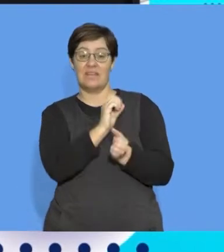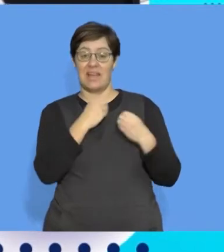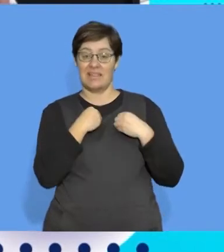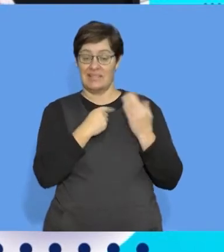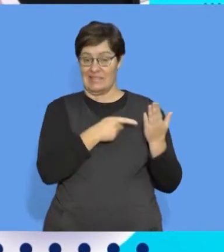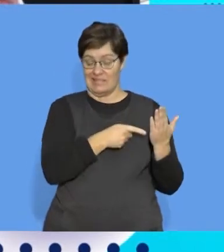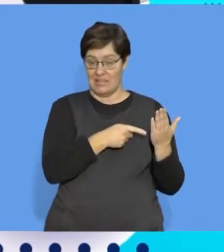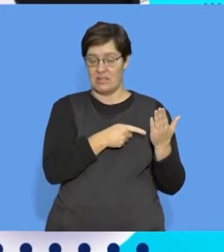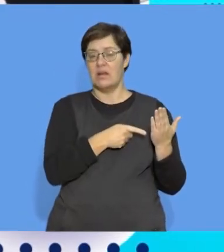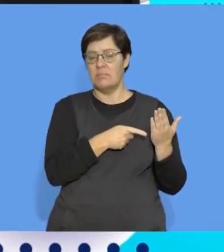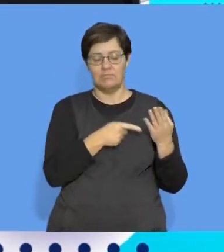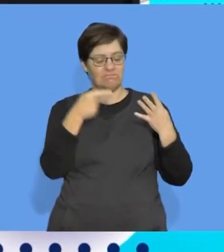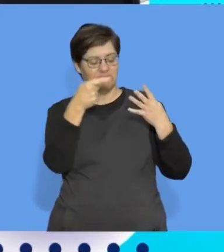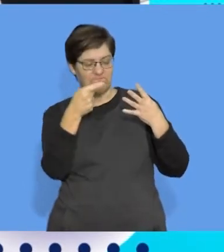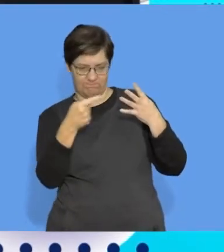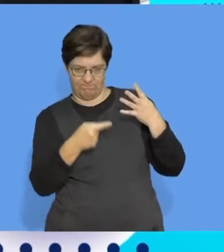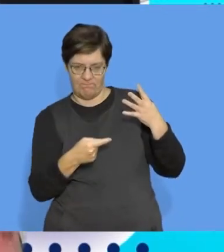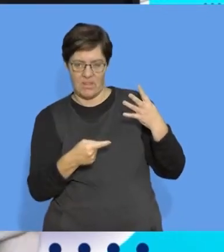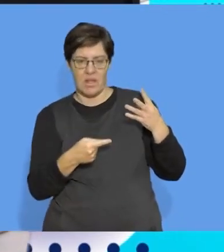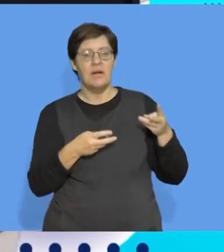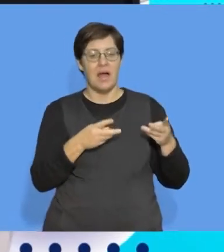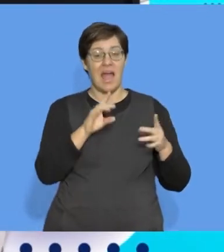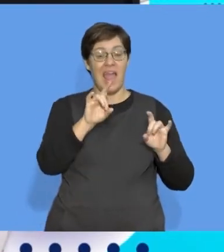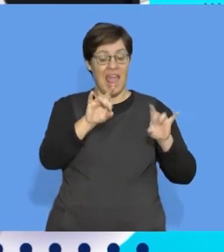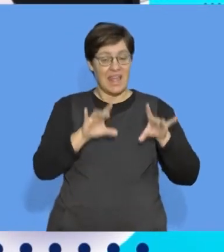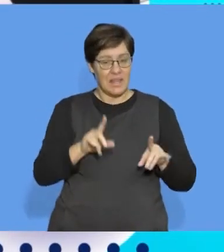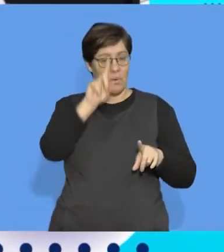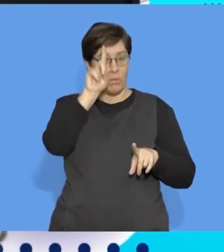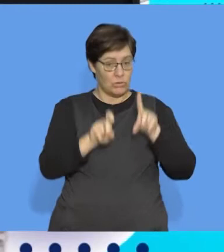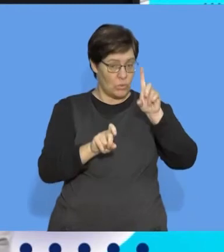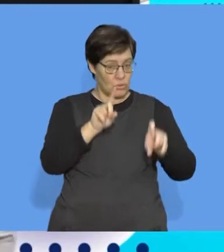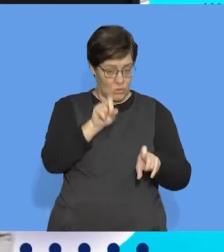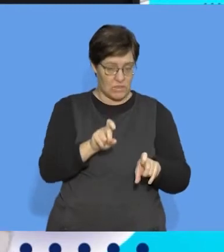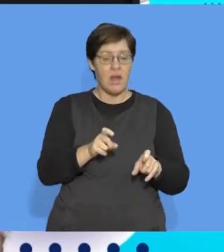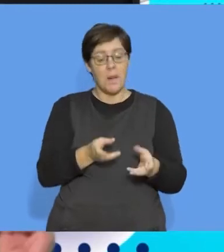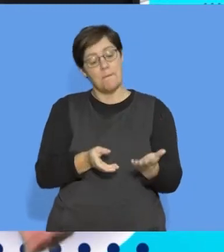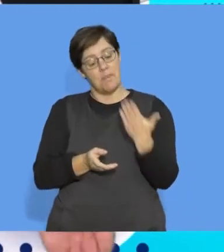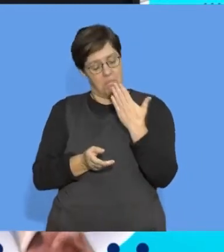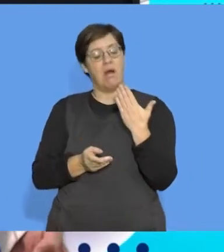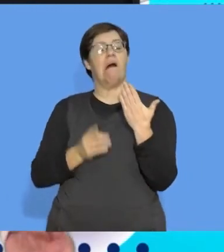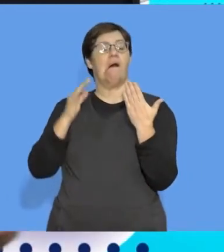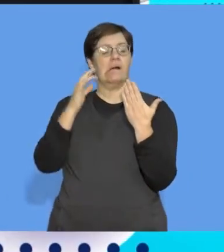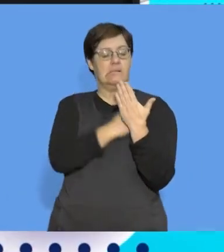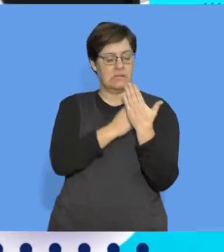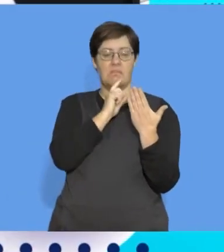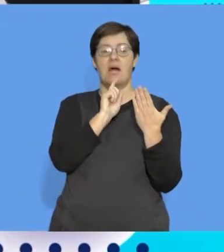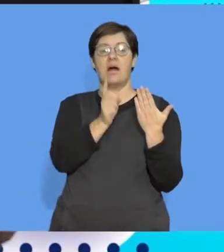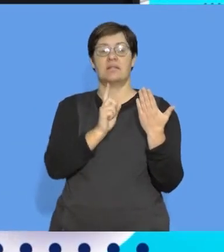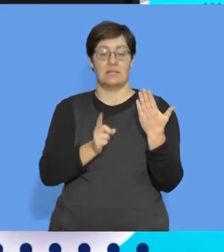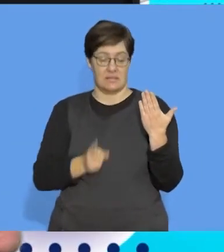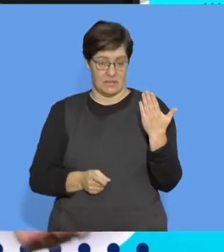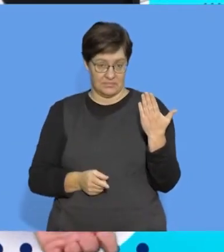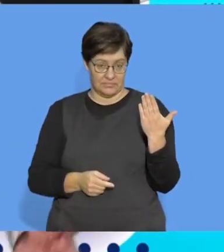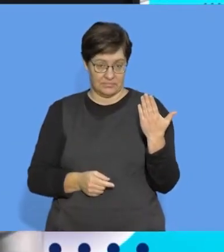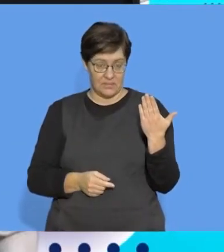account these are all the possible types of exam questions you could face in the exams and you could be exposed